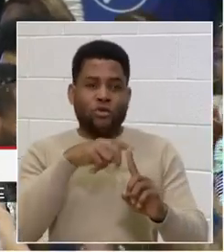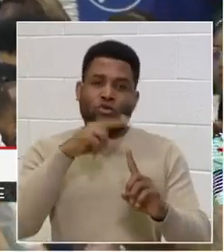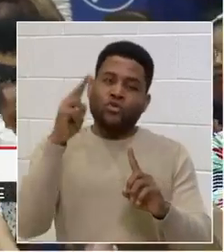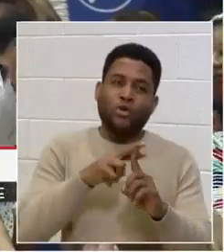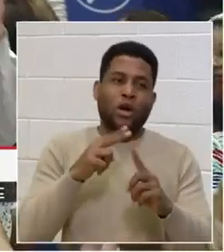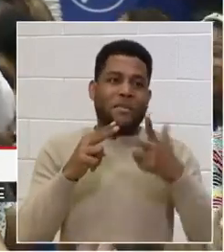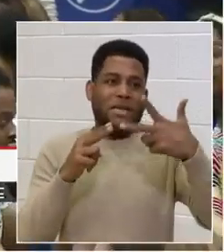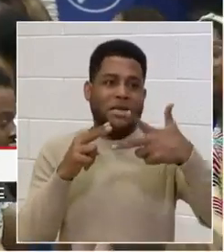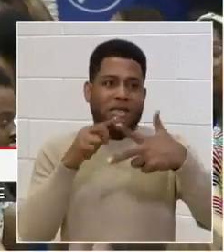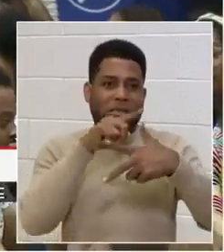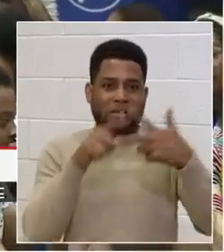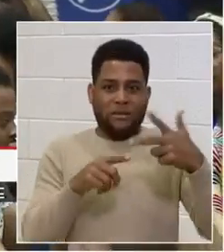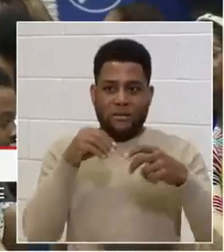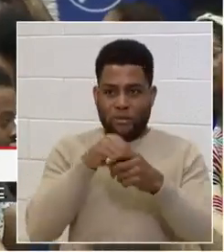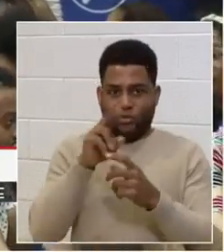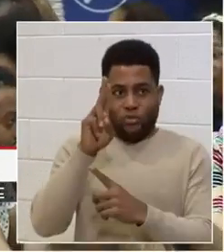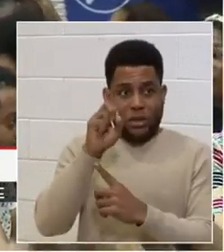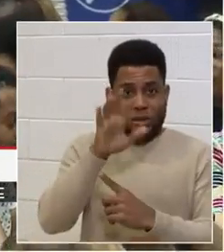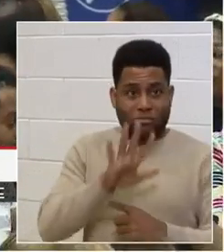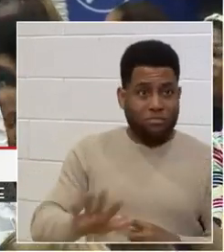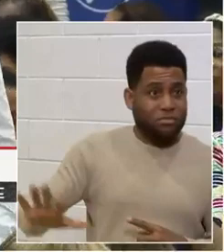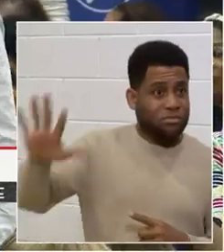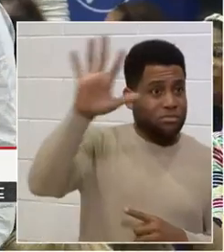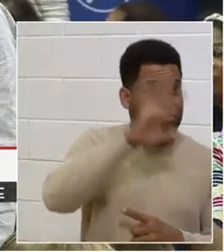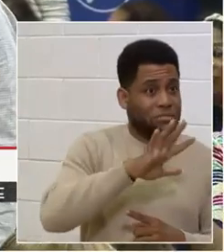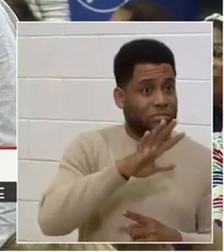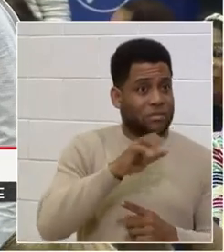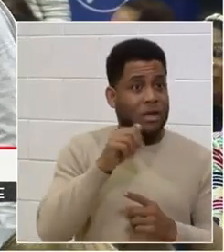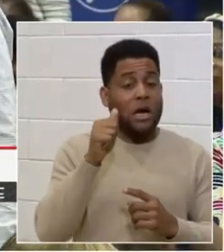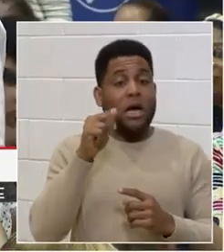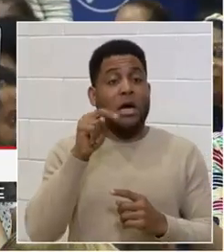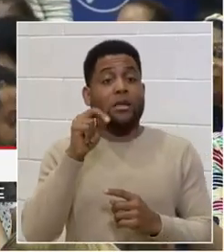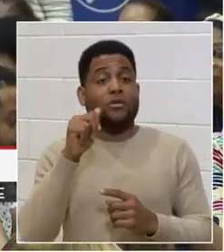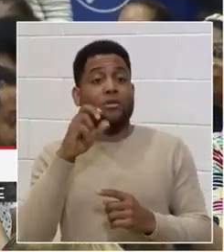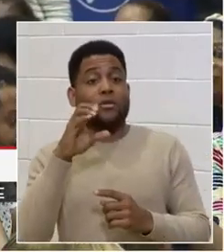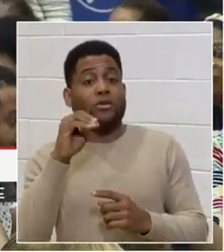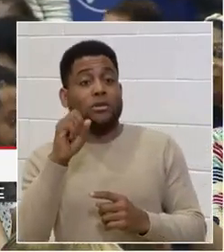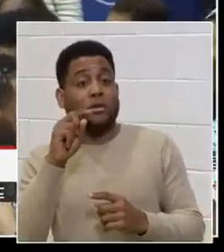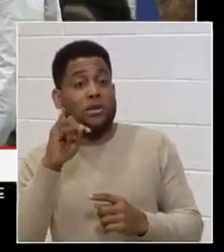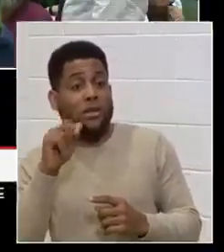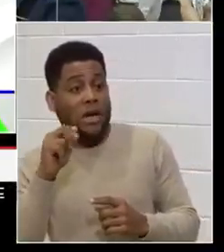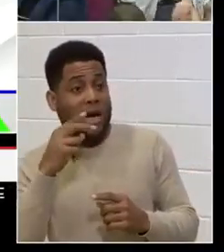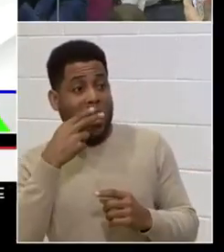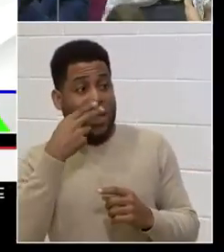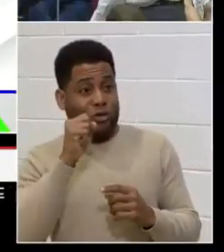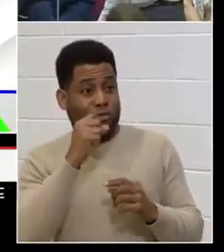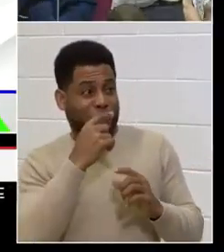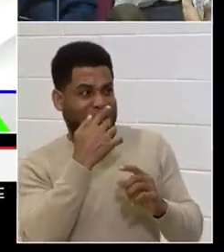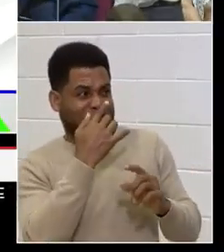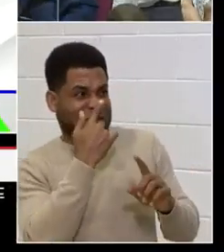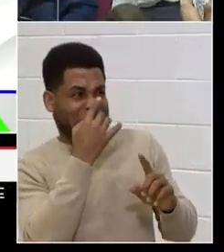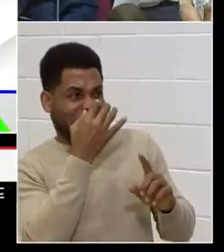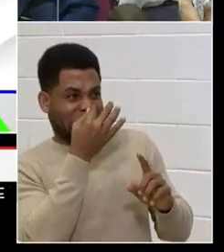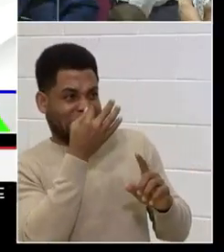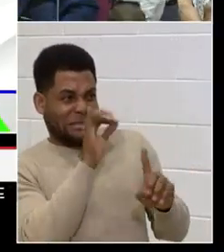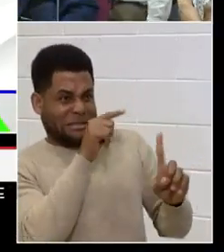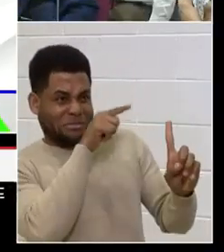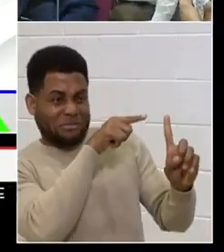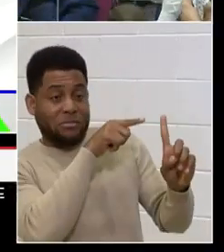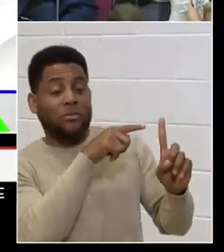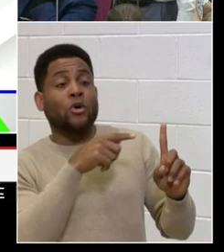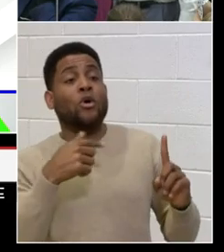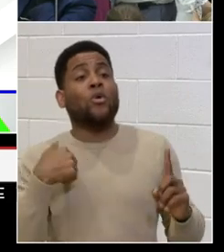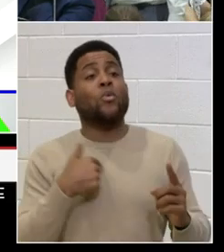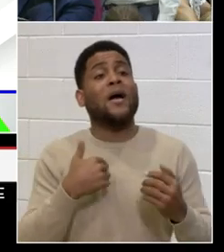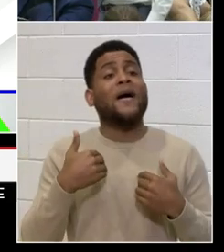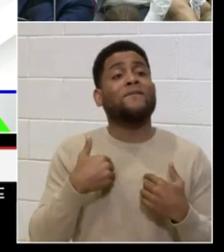Did you know that at Anacostia High School just over the river, we spend more than $30,000 per student to educate those wonderful